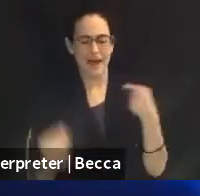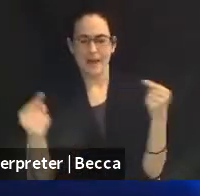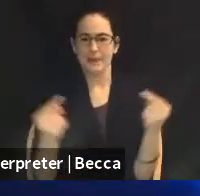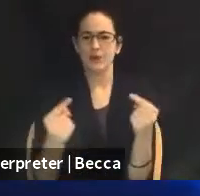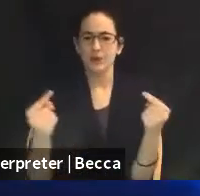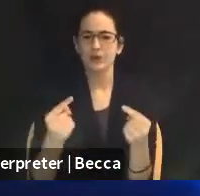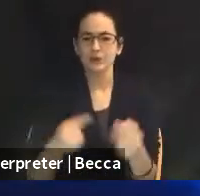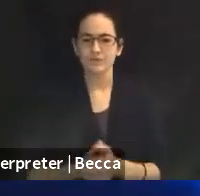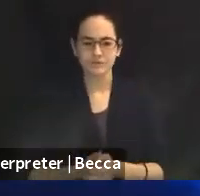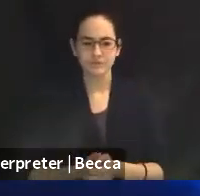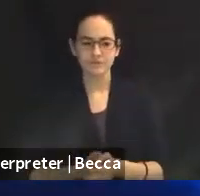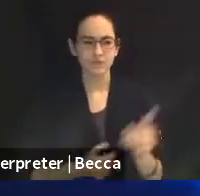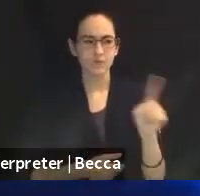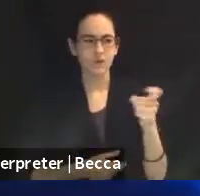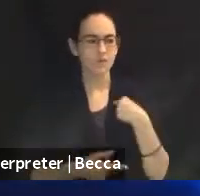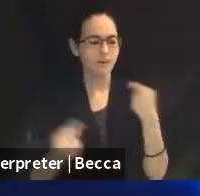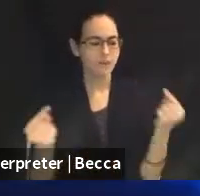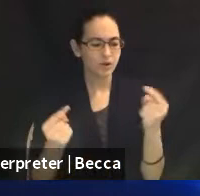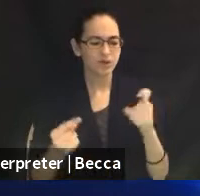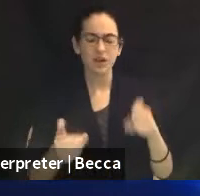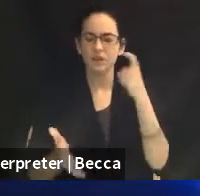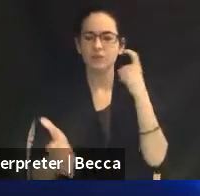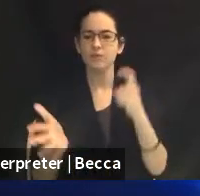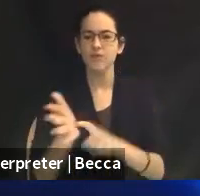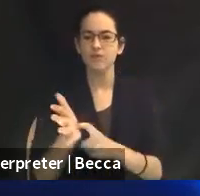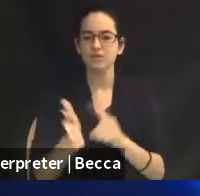I need to acknowledge it. Where have I been burned?